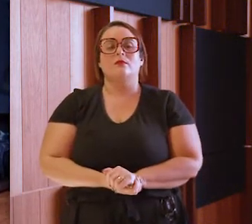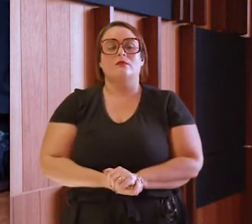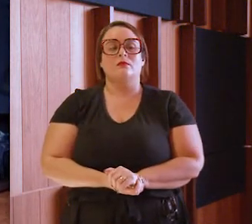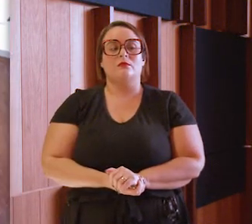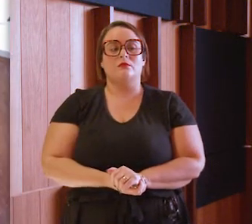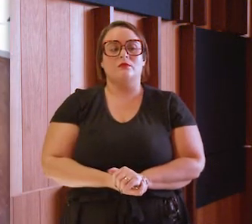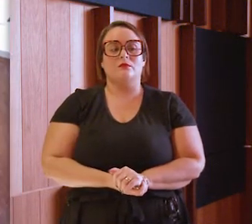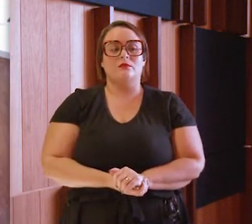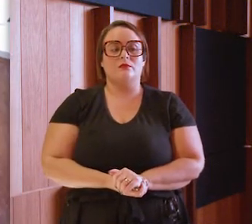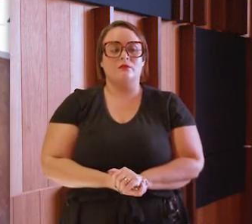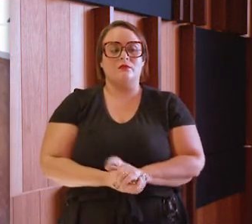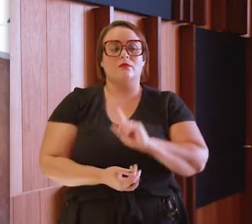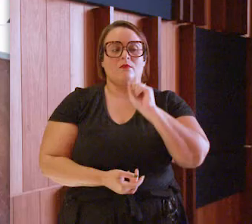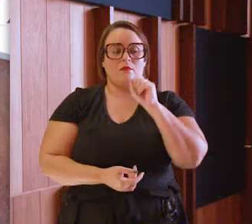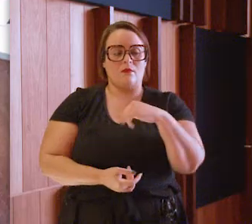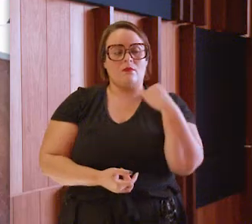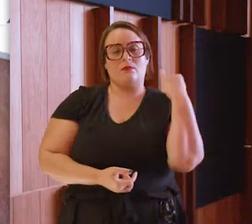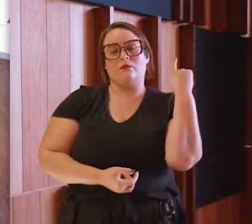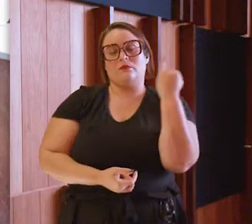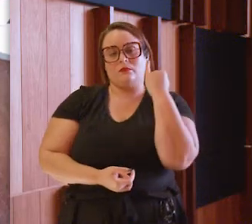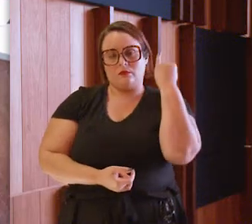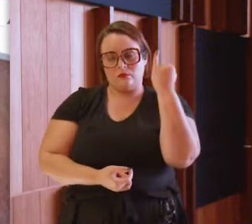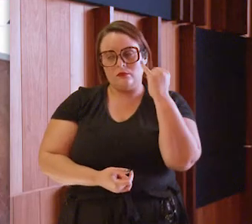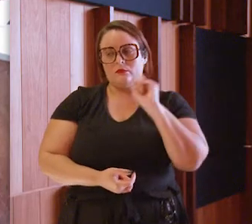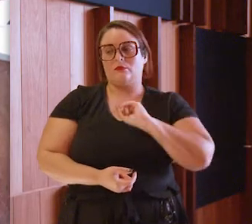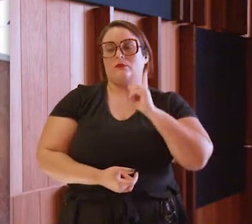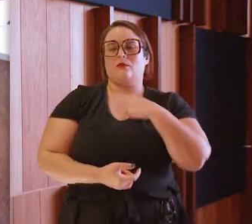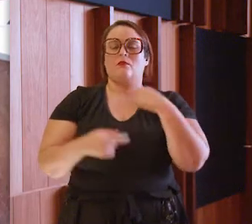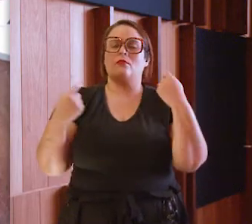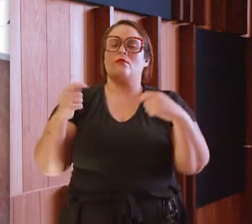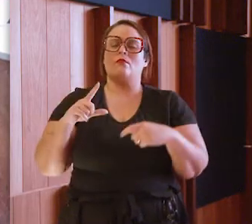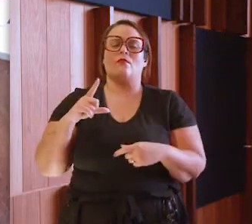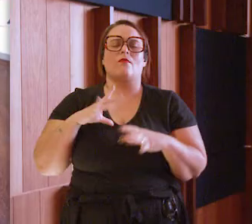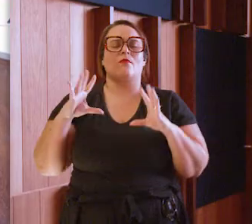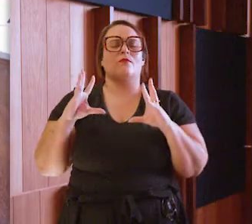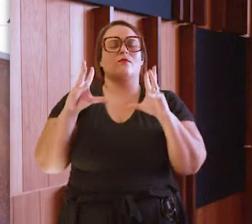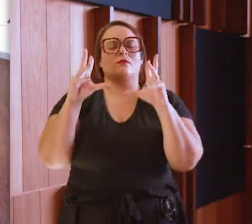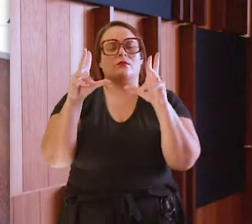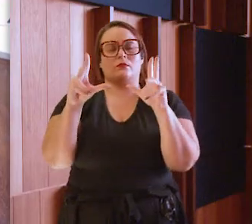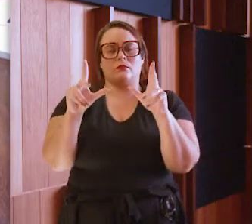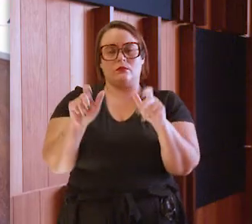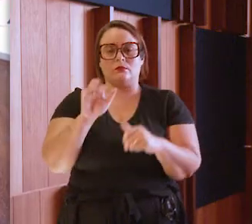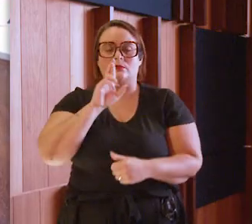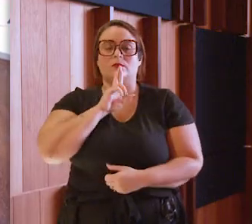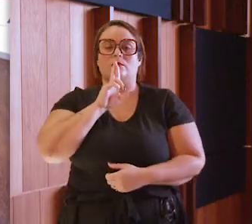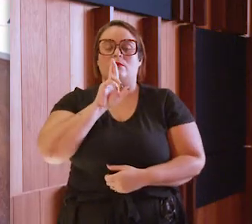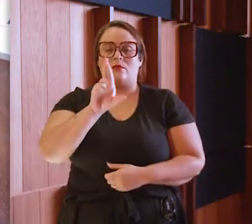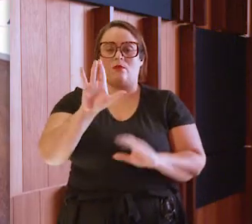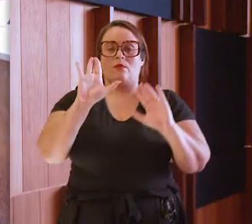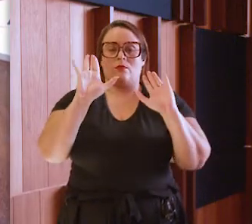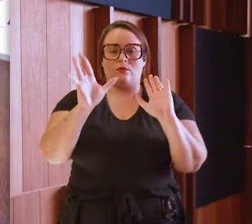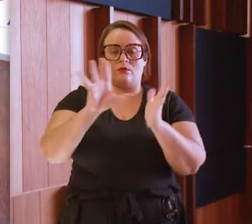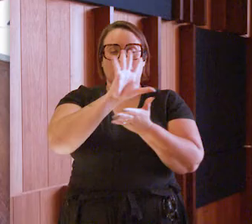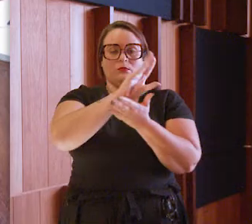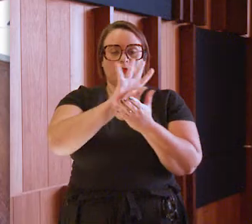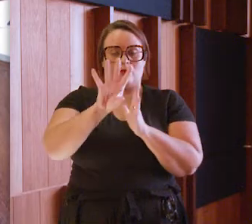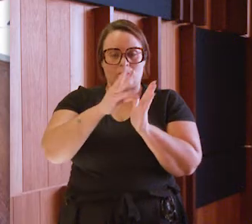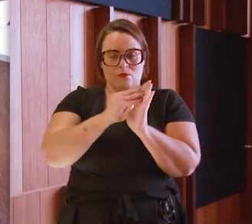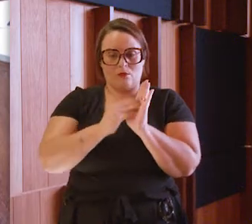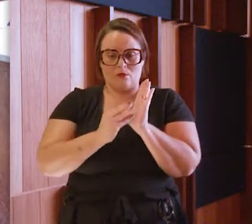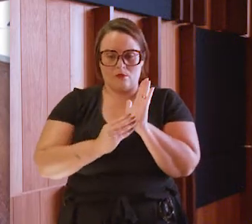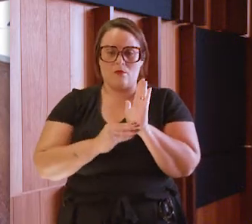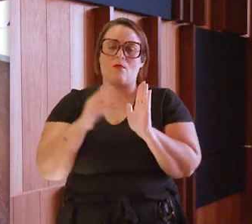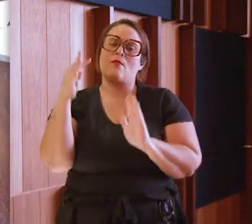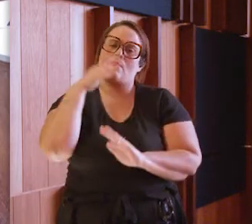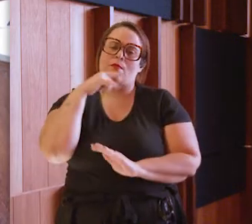we have all of the appropriate results. Unfortunately, in some cases, it will be impossible to achieve, and so therefore,